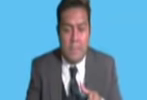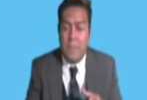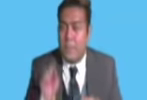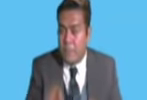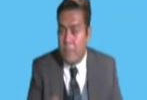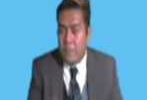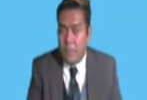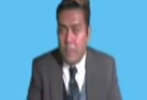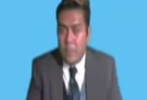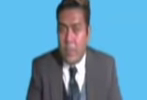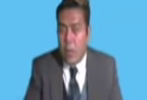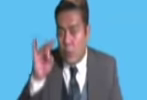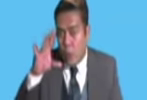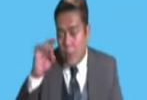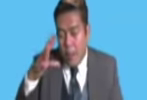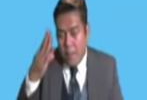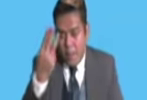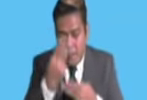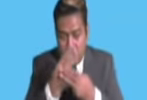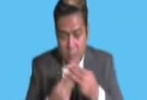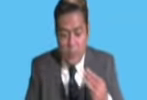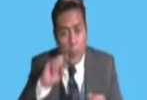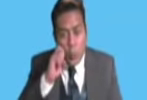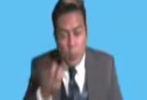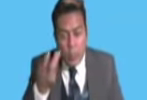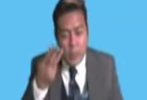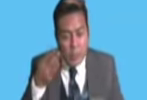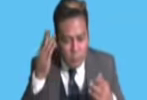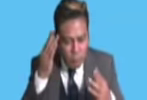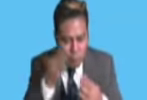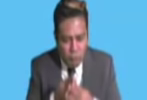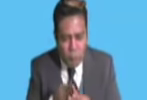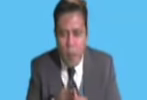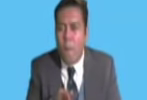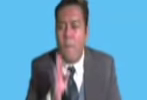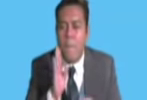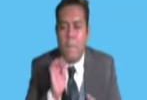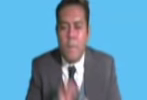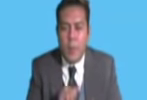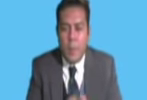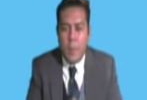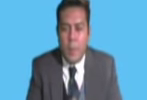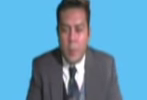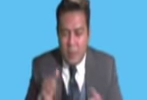Honorable Speaker, SADELPA government will pursue affirmative action to narrow the